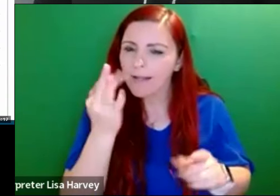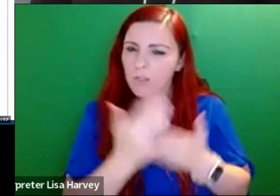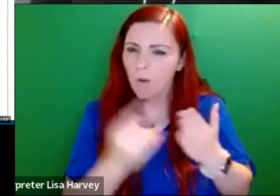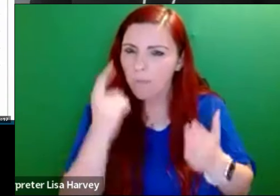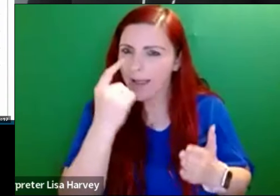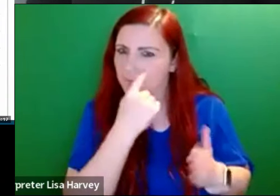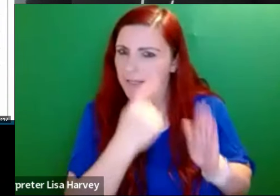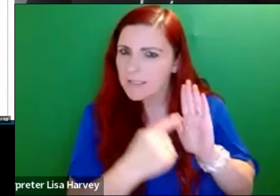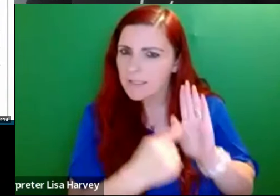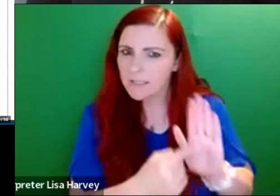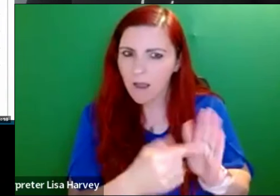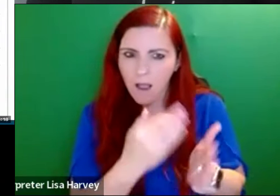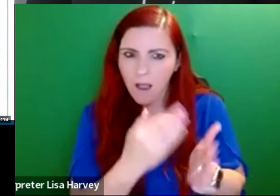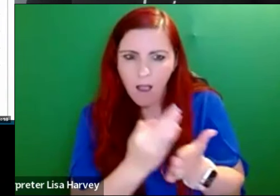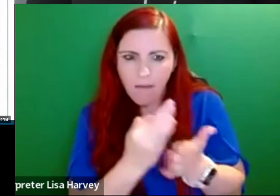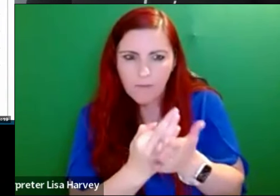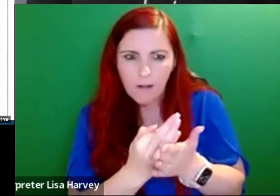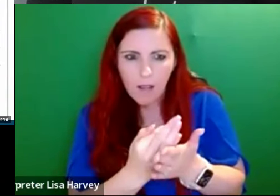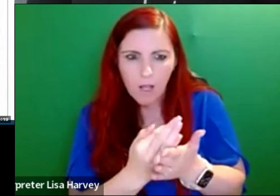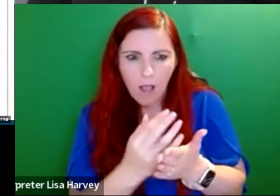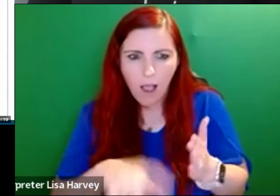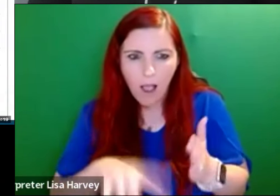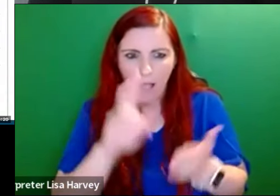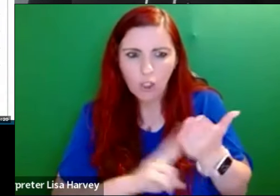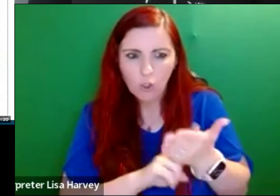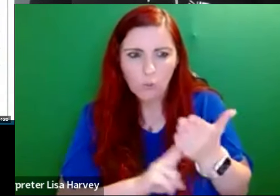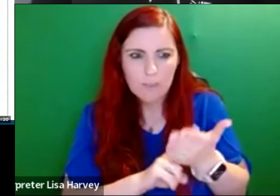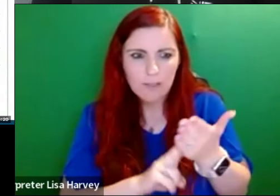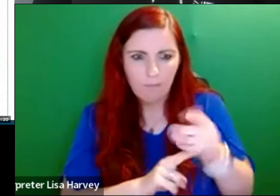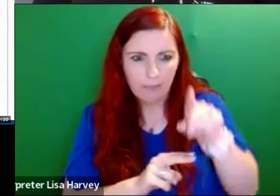of depicting verbs, which would be part of this verb category,